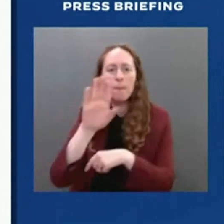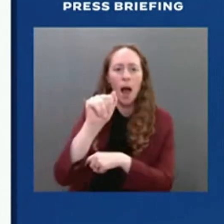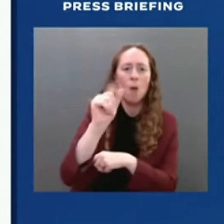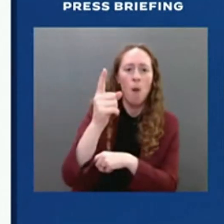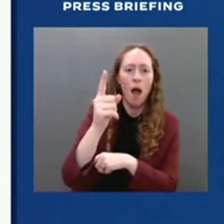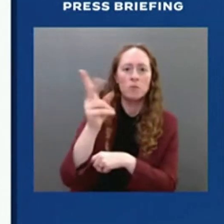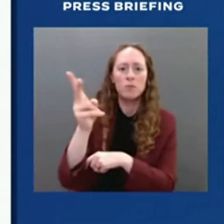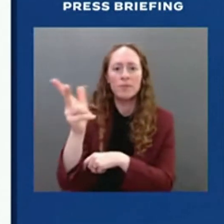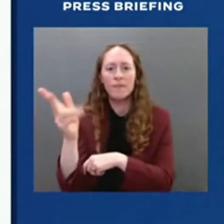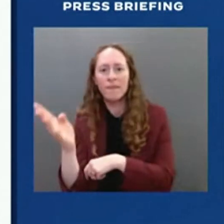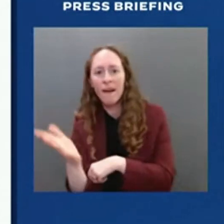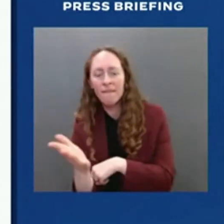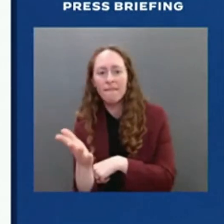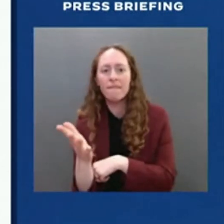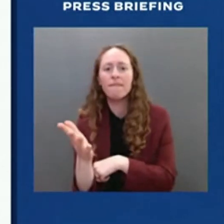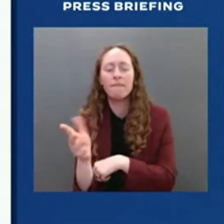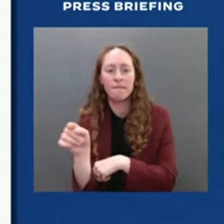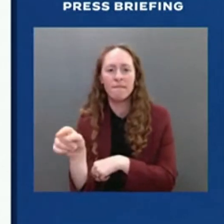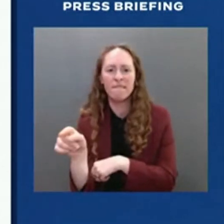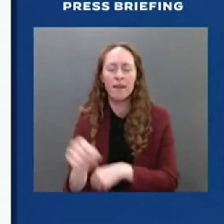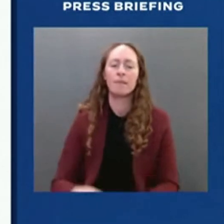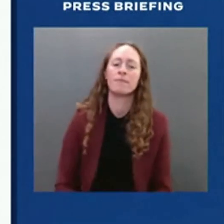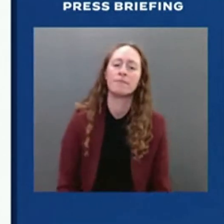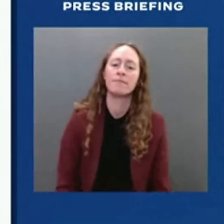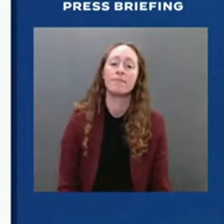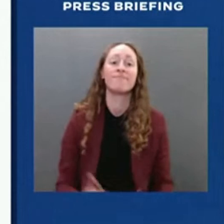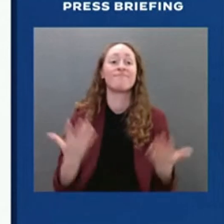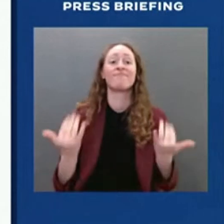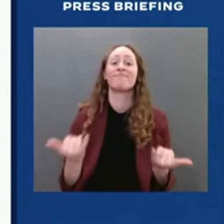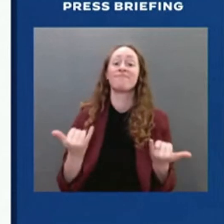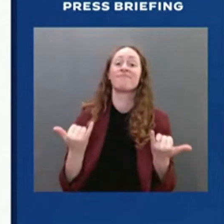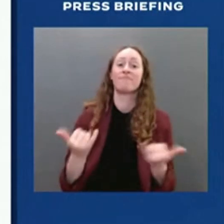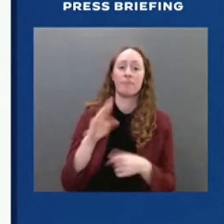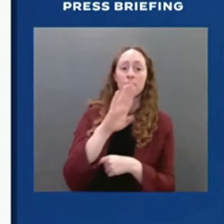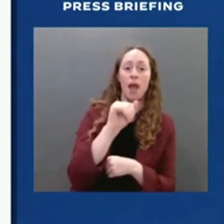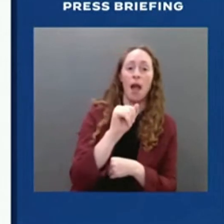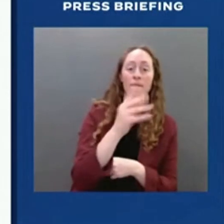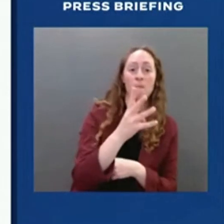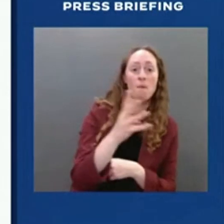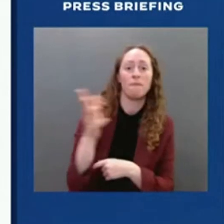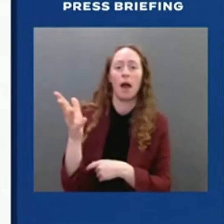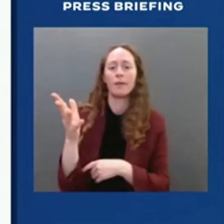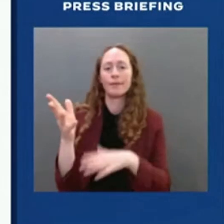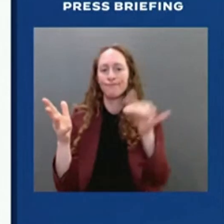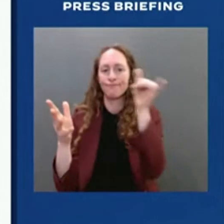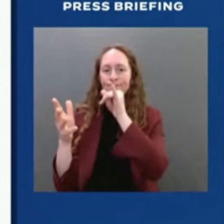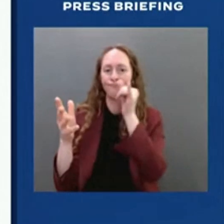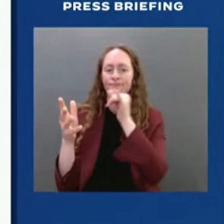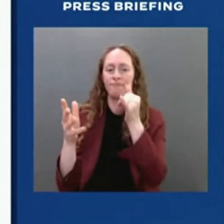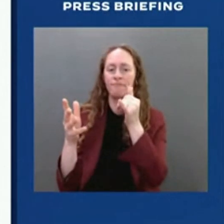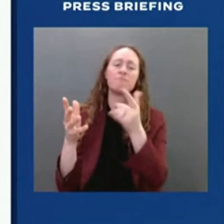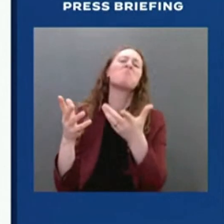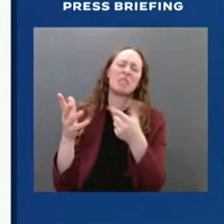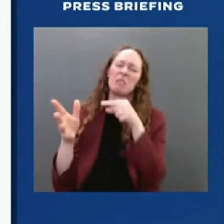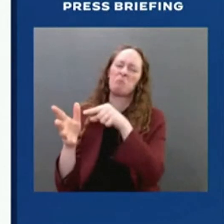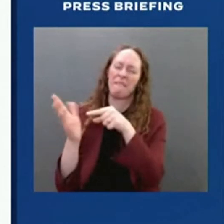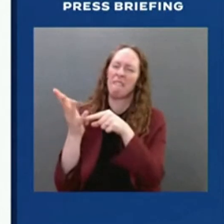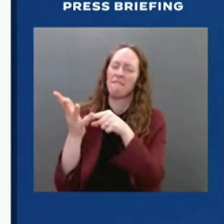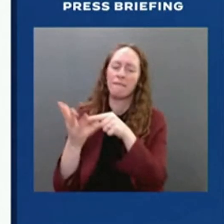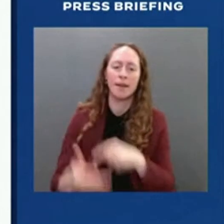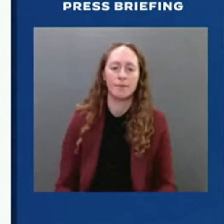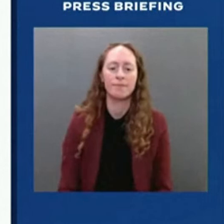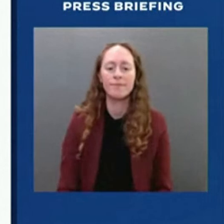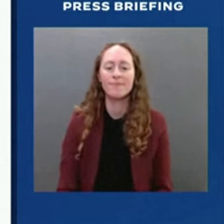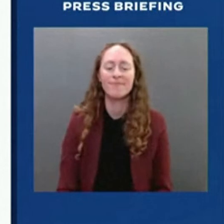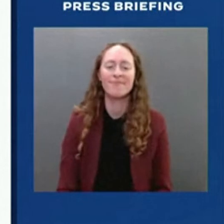with is the BA4-5, particularly the BA5. Next slide. As you see here, if you look in